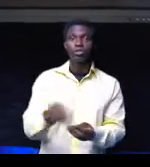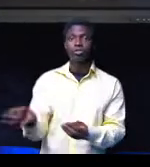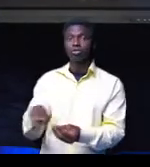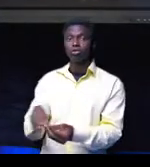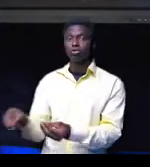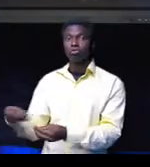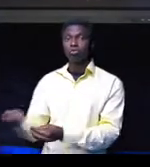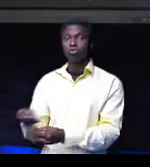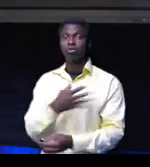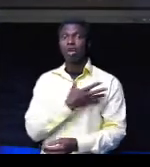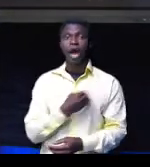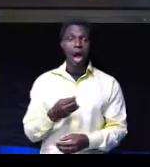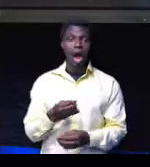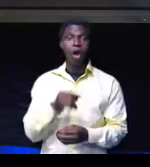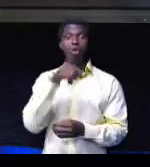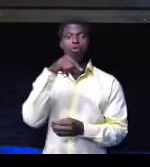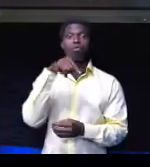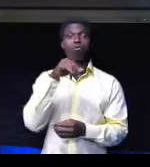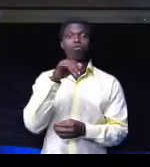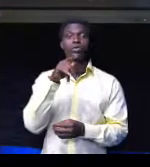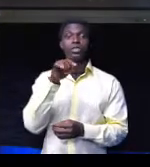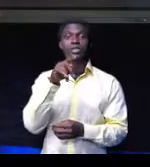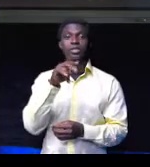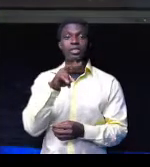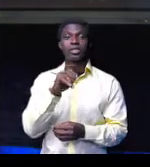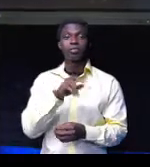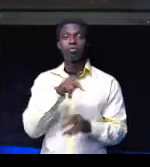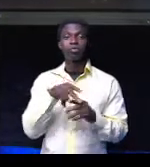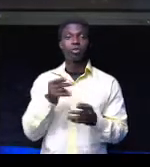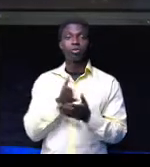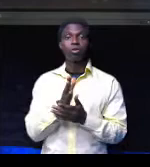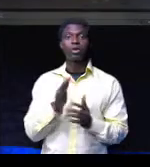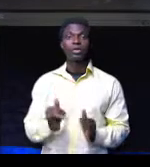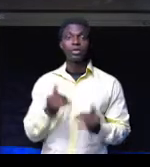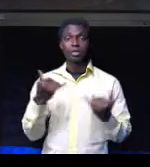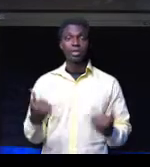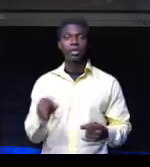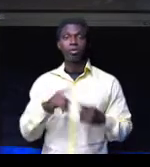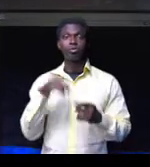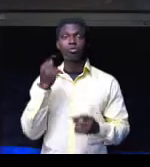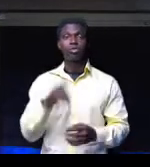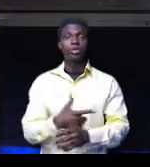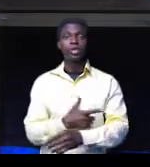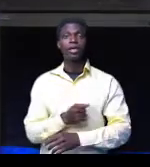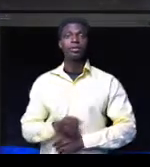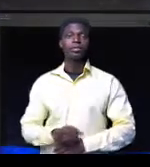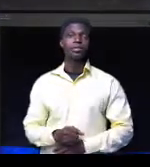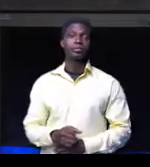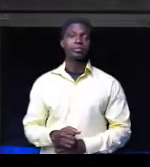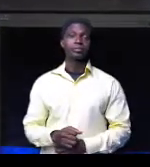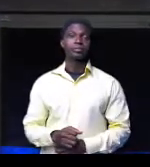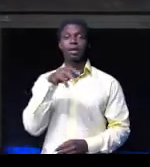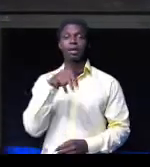and use distributive and quantitative pronouns correctly. Now to the